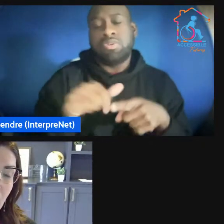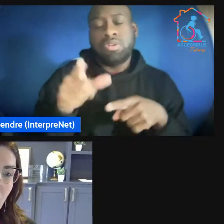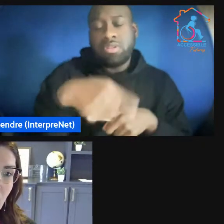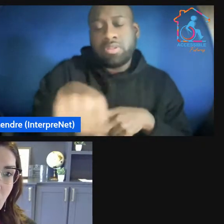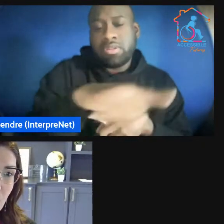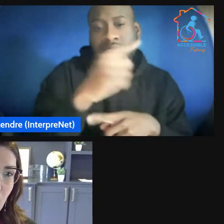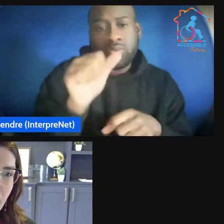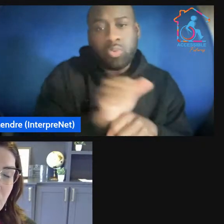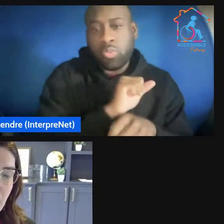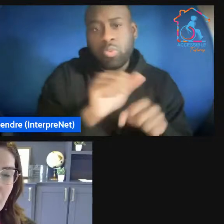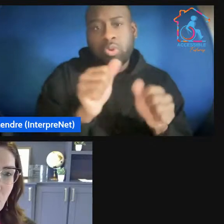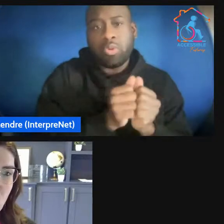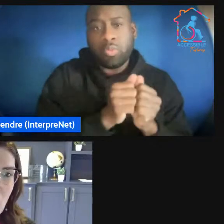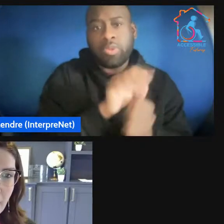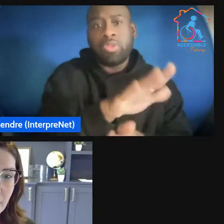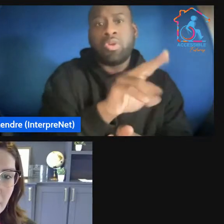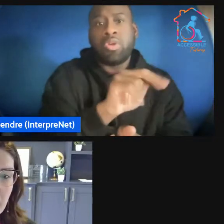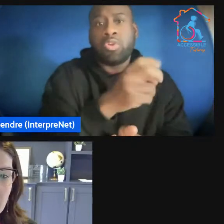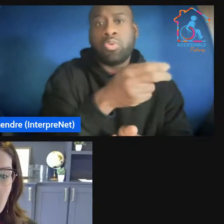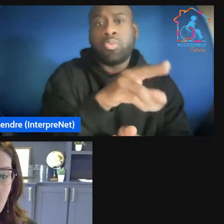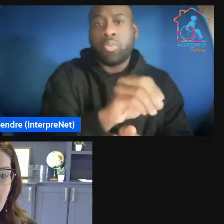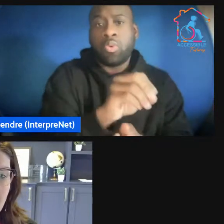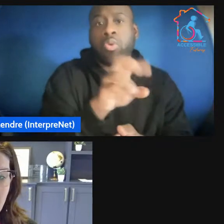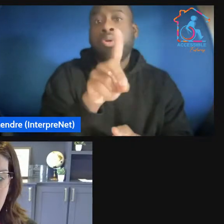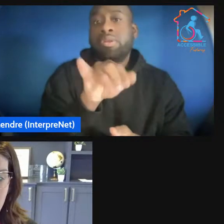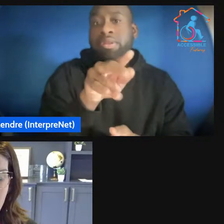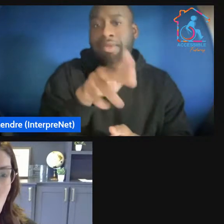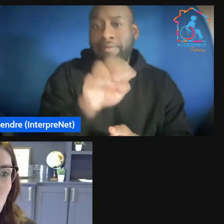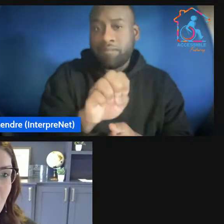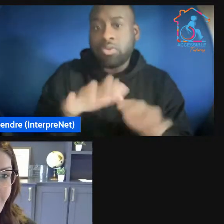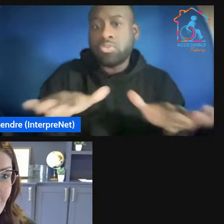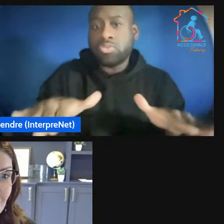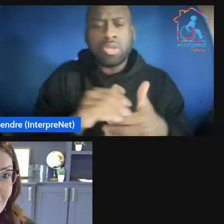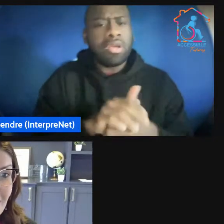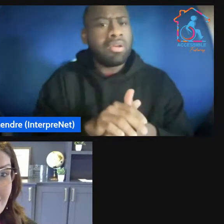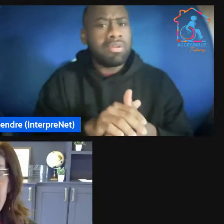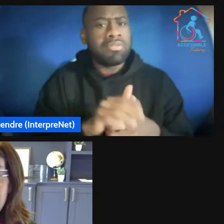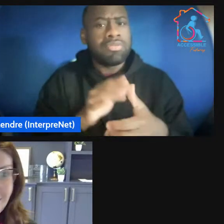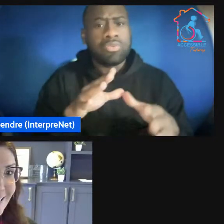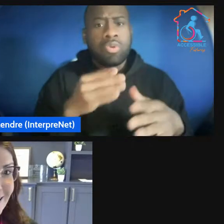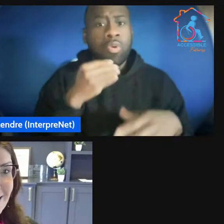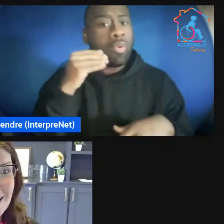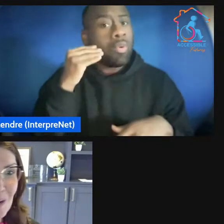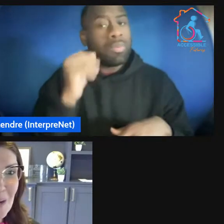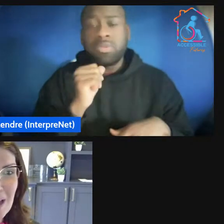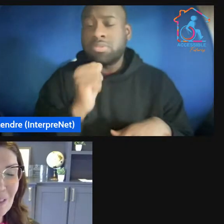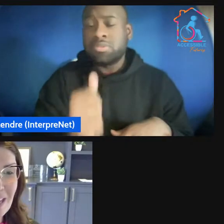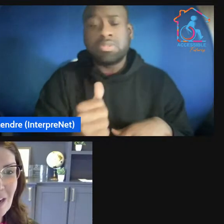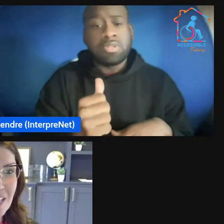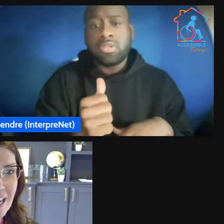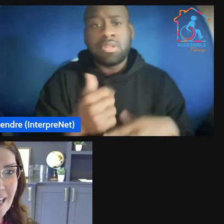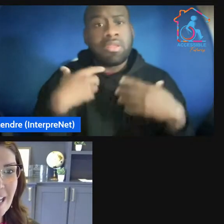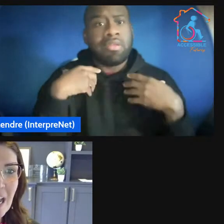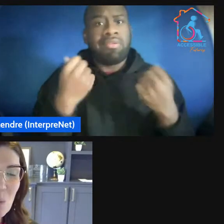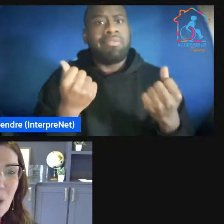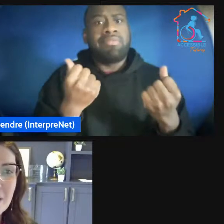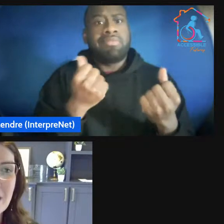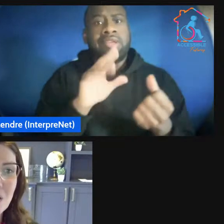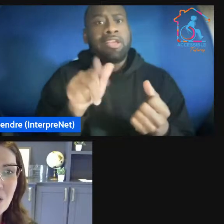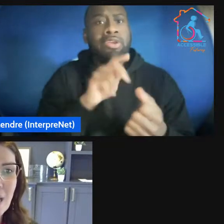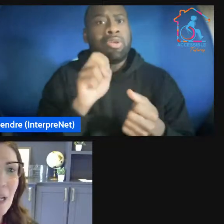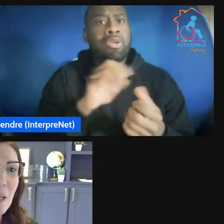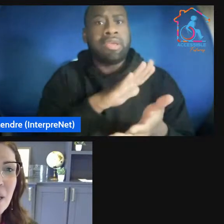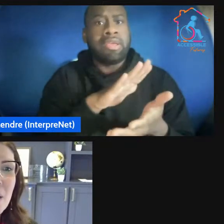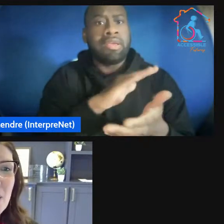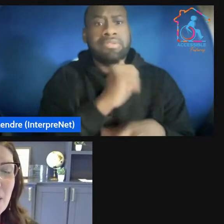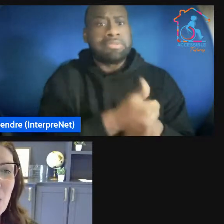their neurodiverse child in a home environment that isn't a healthcare setting, and what does that